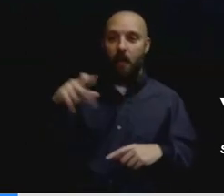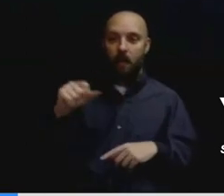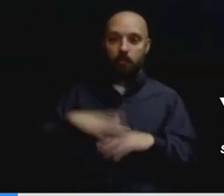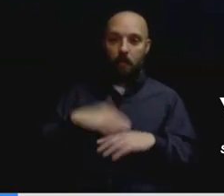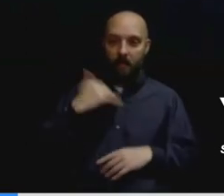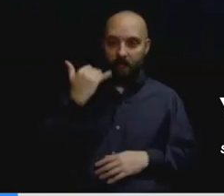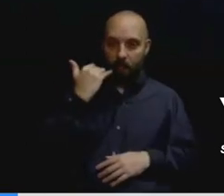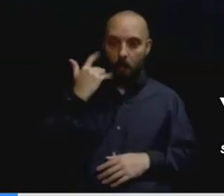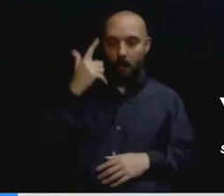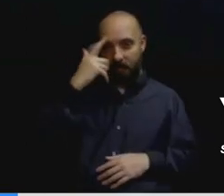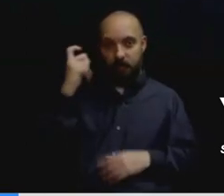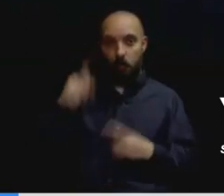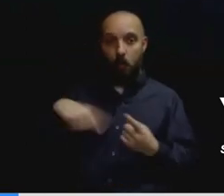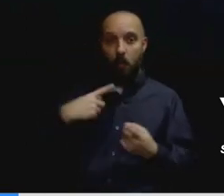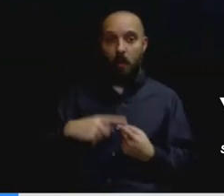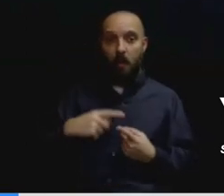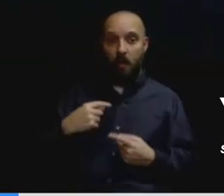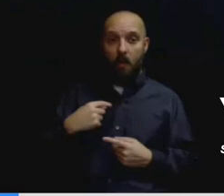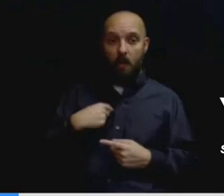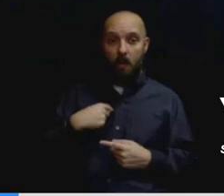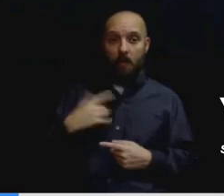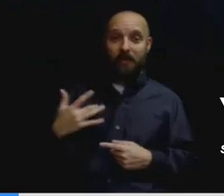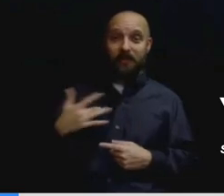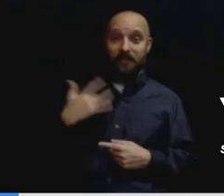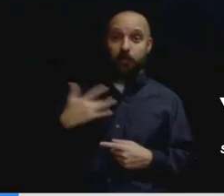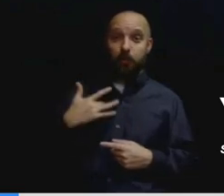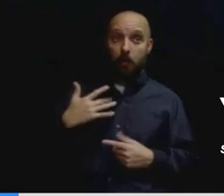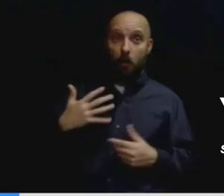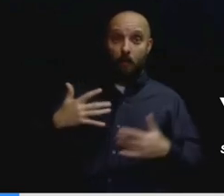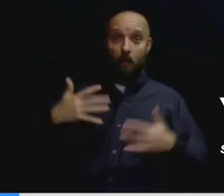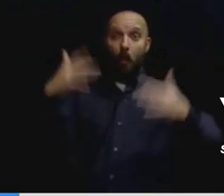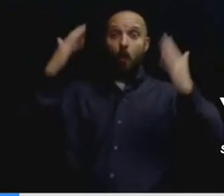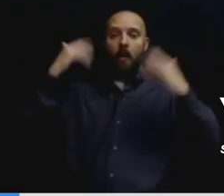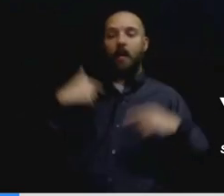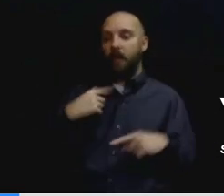because when I'm sensory overloaded, I'm not able to speak. So